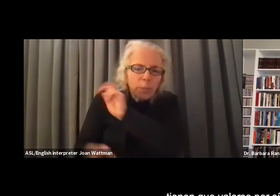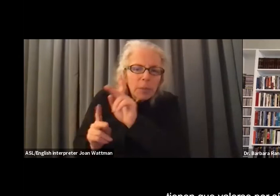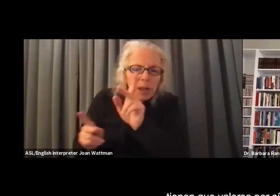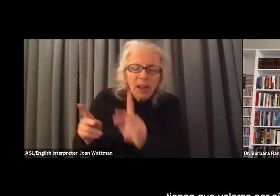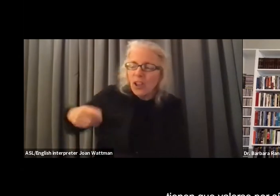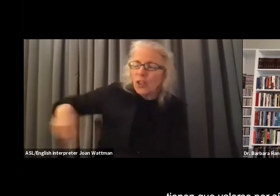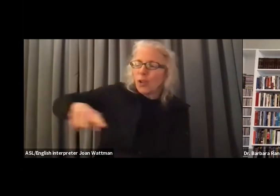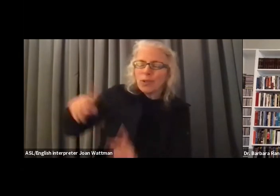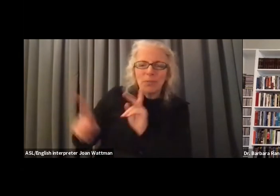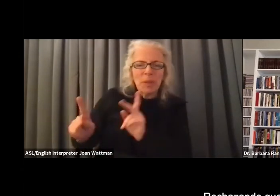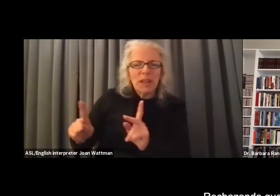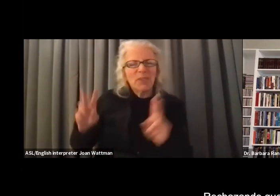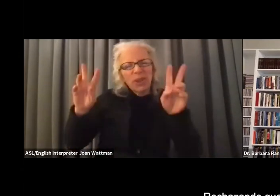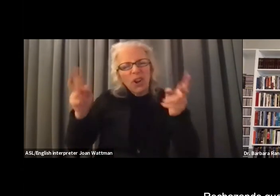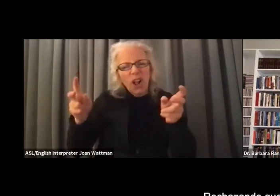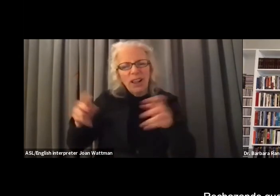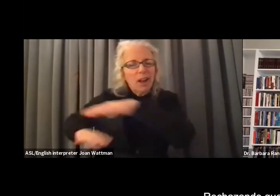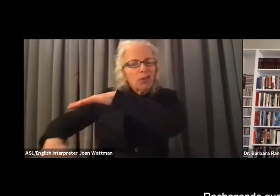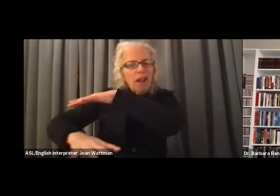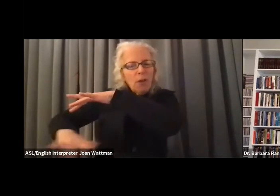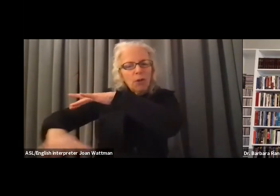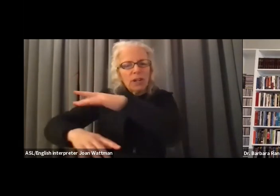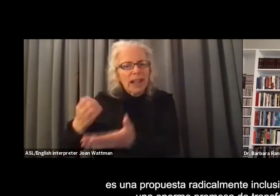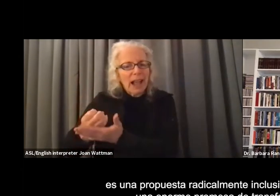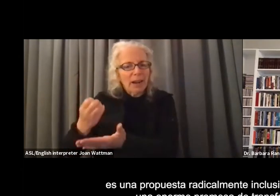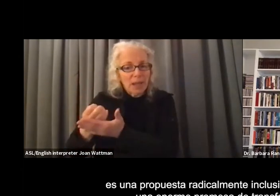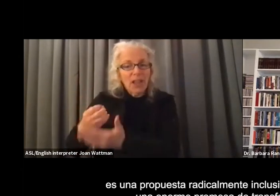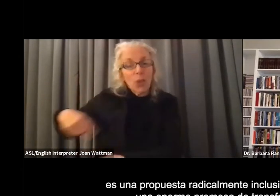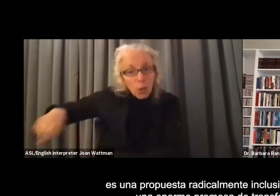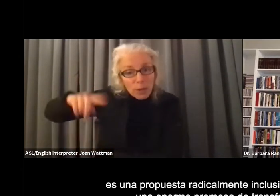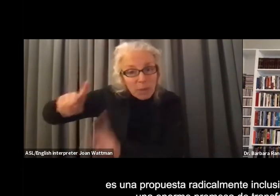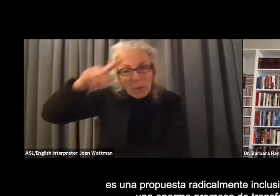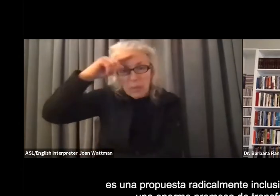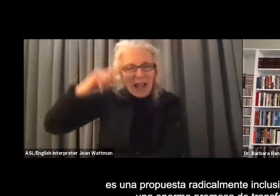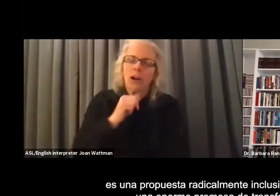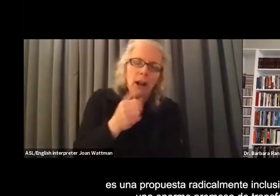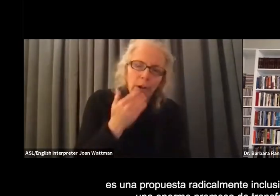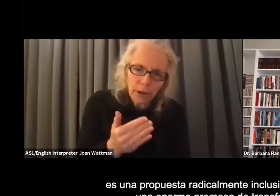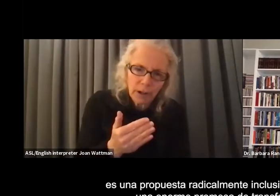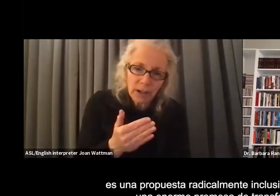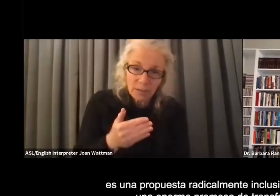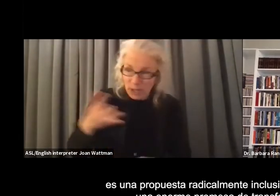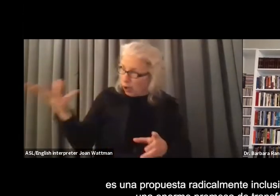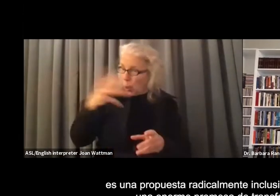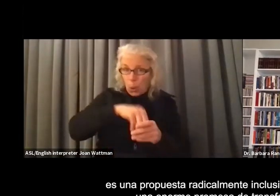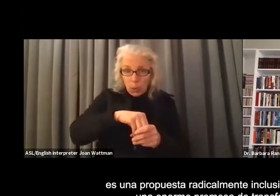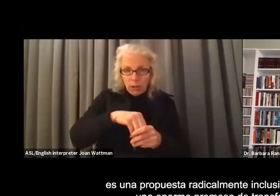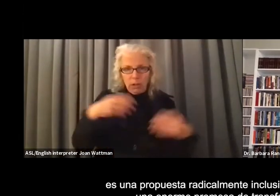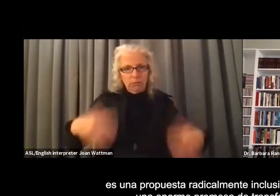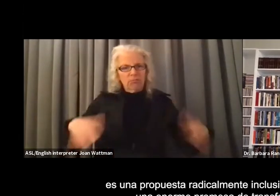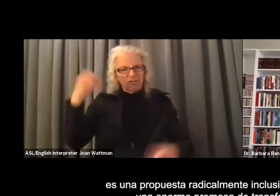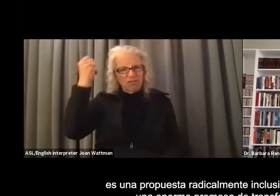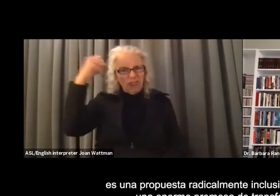for themselves. Rejecting that is a radically inclusive proposition that has